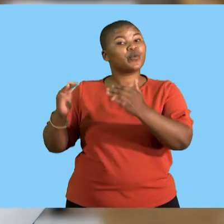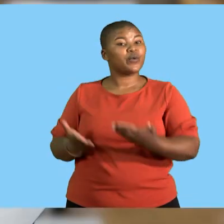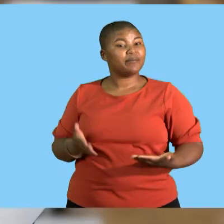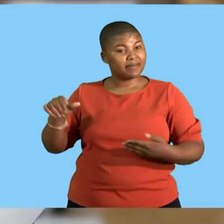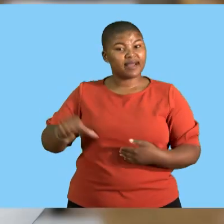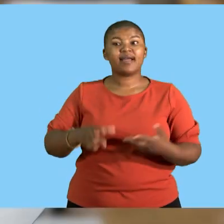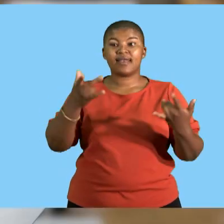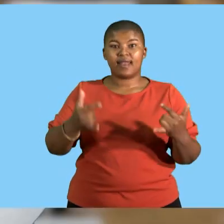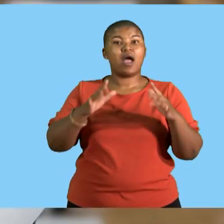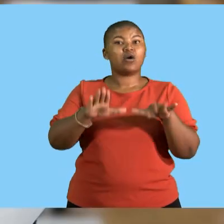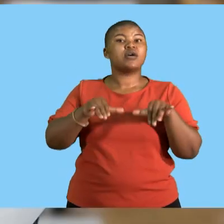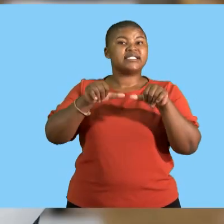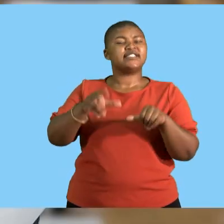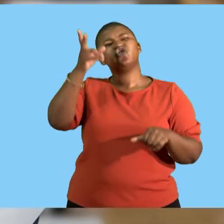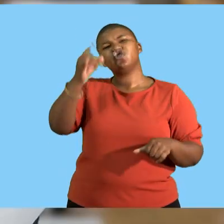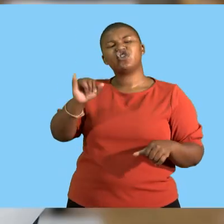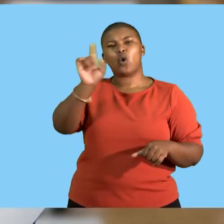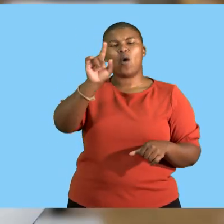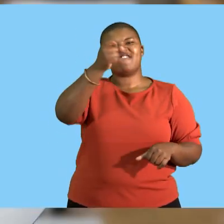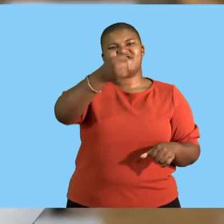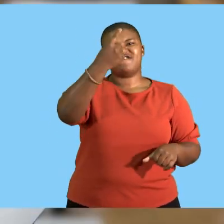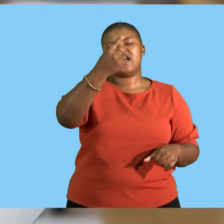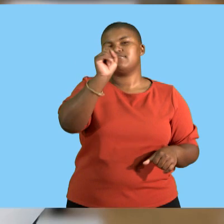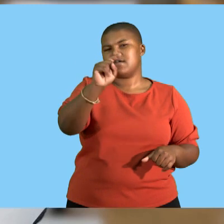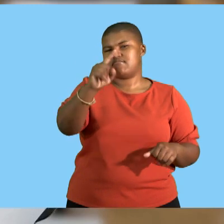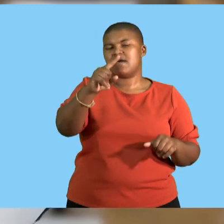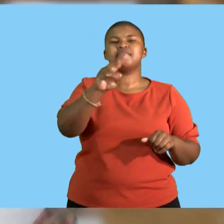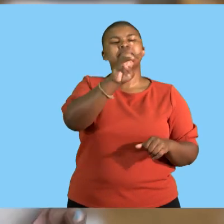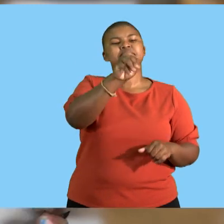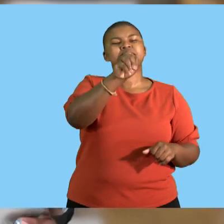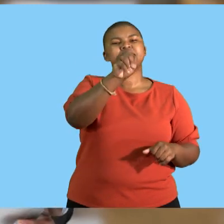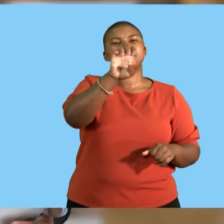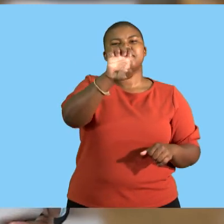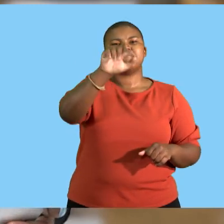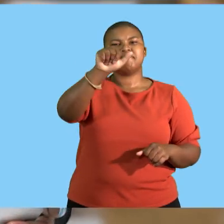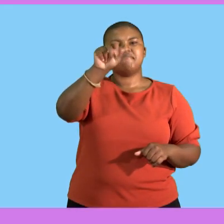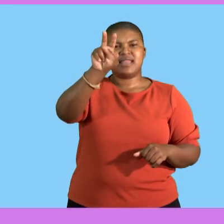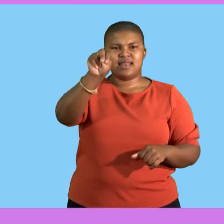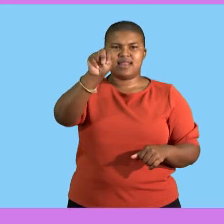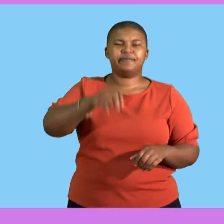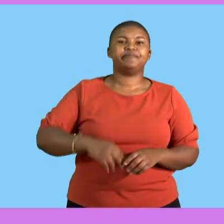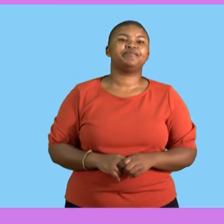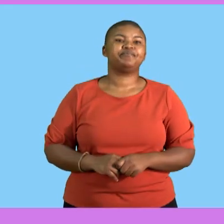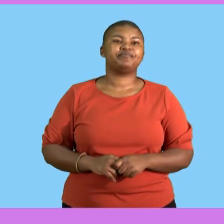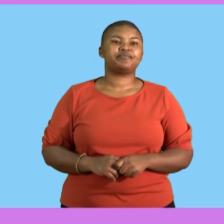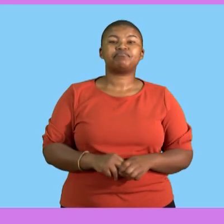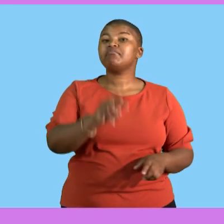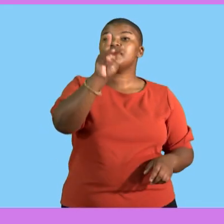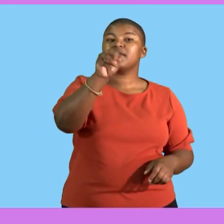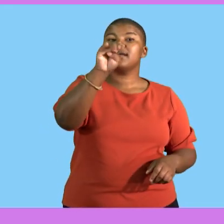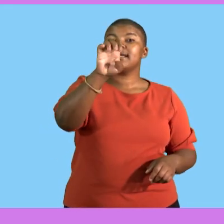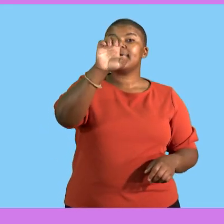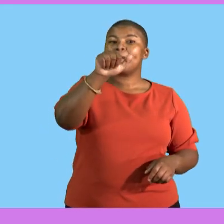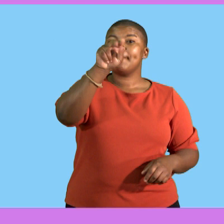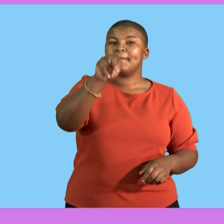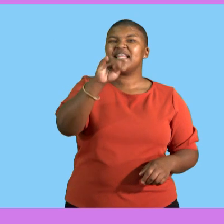Welcome back. Now let us continue by looking at our first concept, which is mean. Now, when we talk of mean, it's